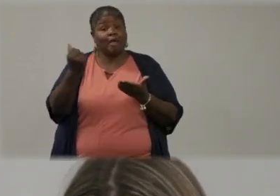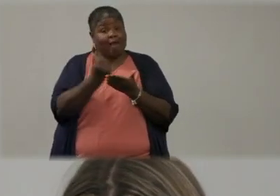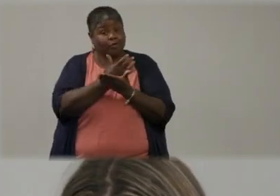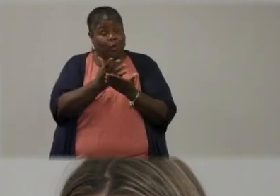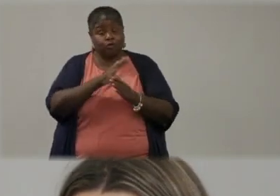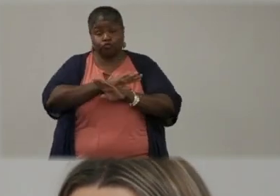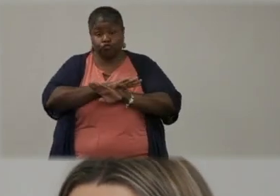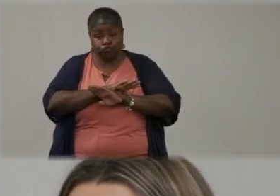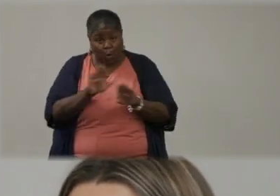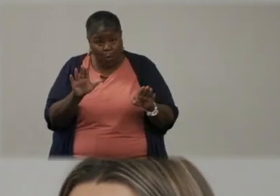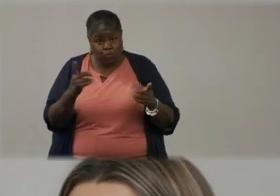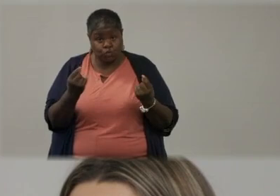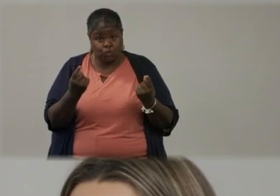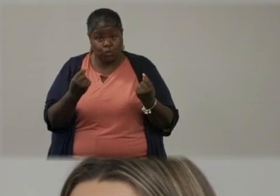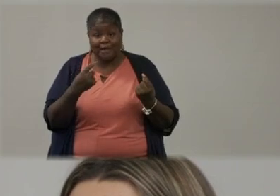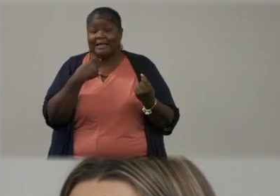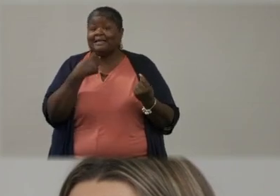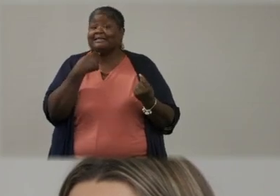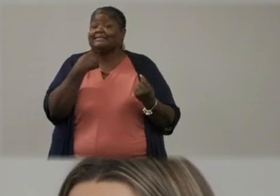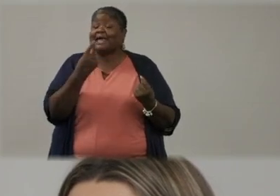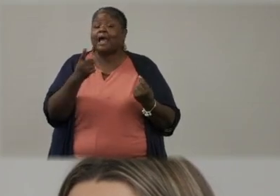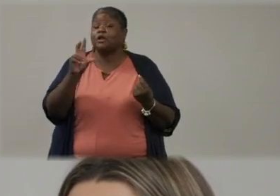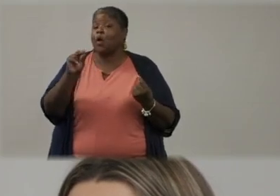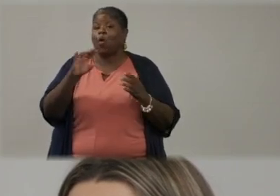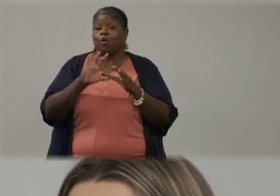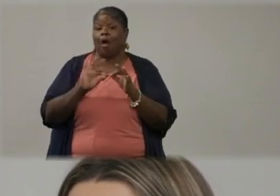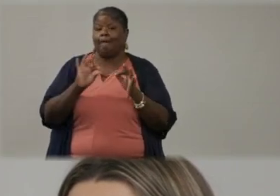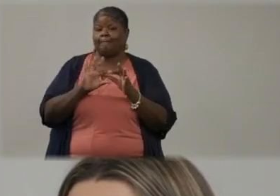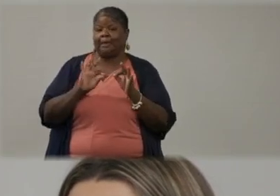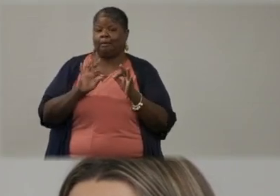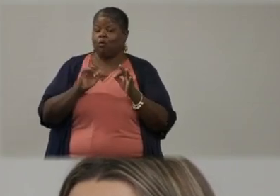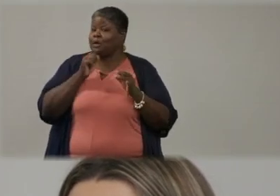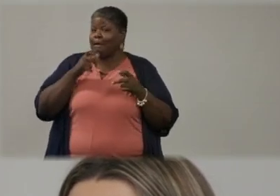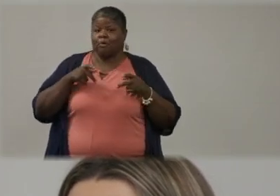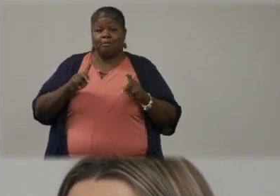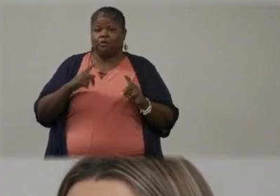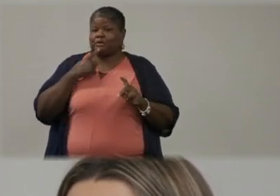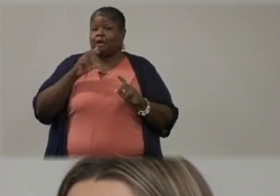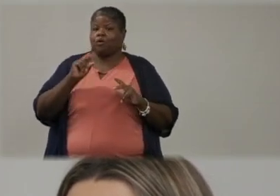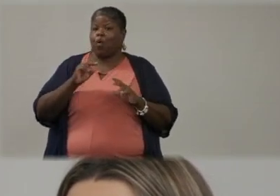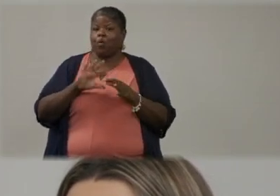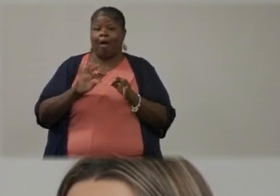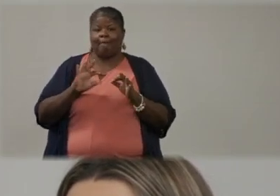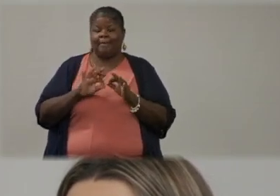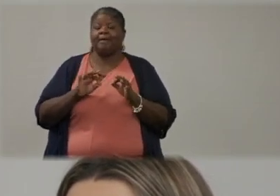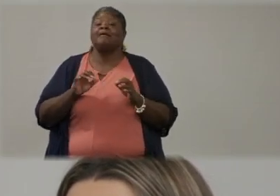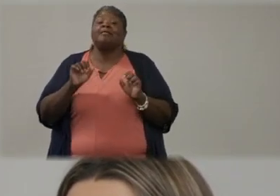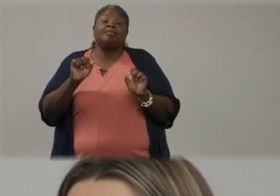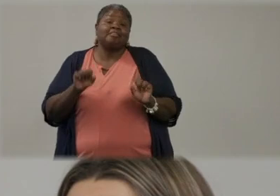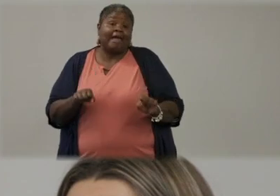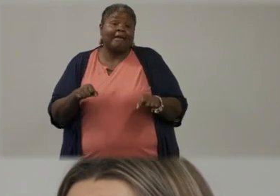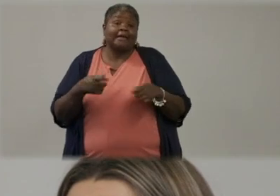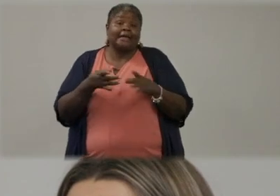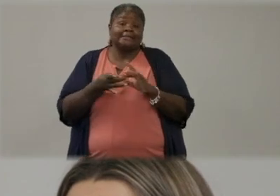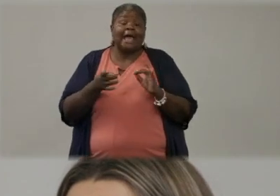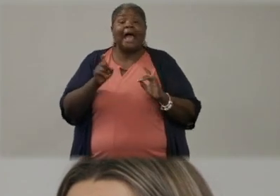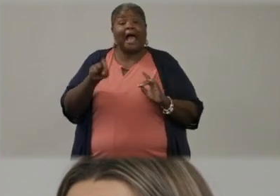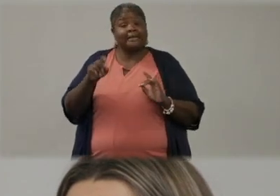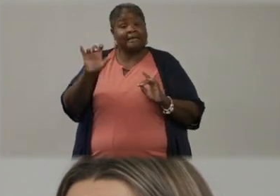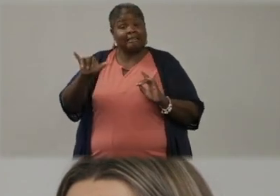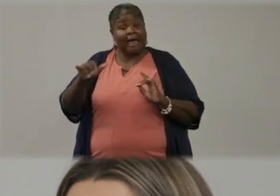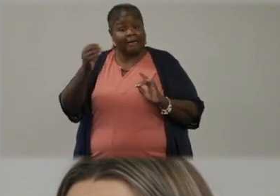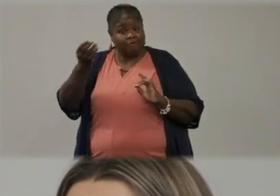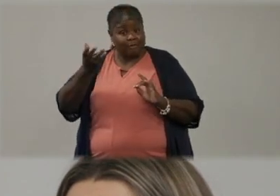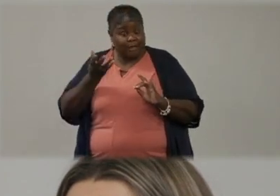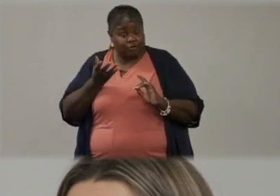not to do is to say no comment. No one's allowed to say no comment. They're allowed to say, I need that